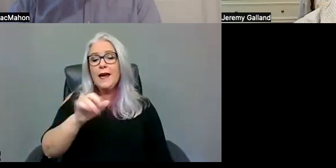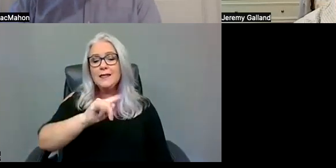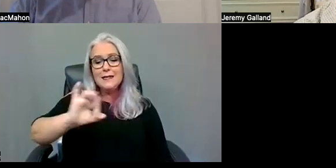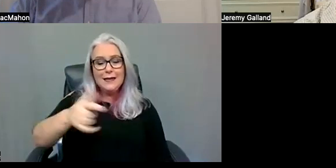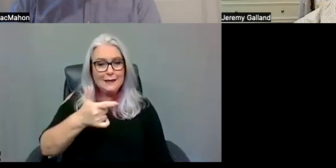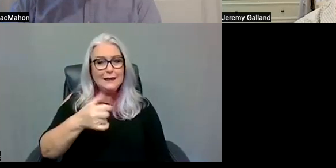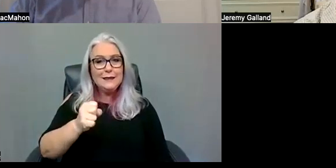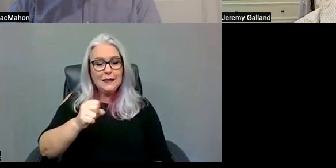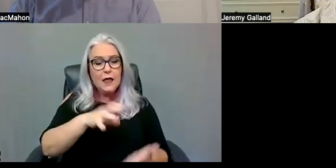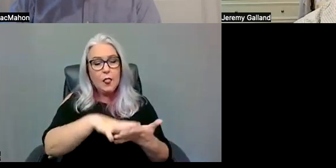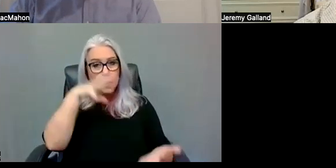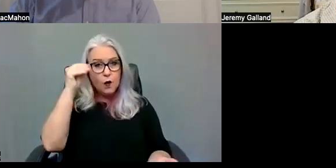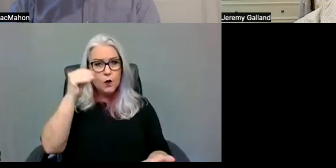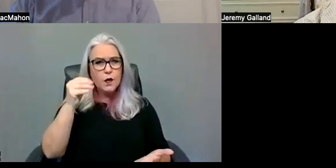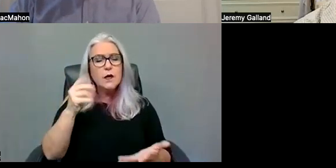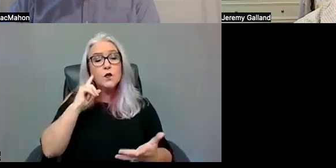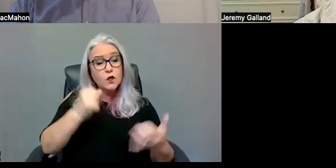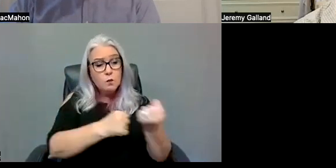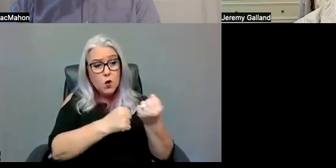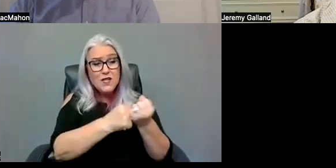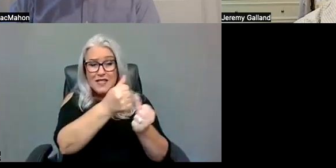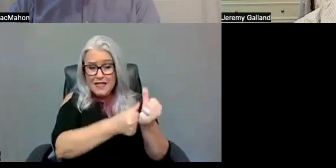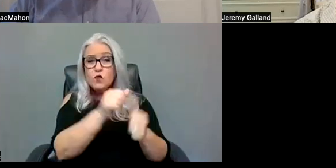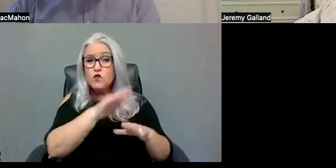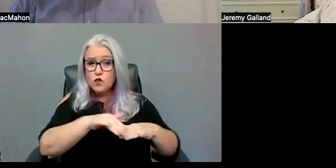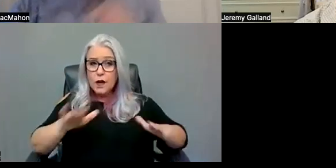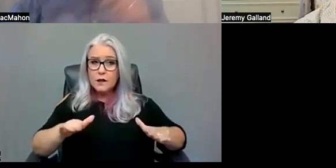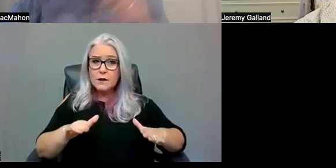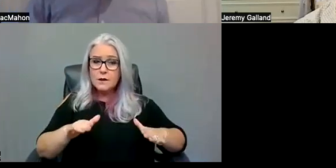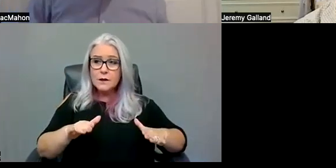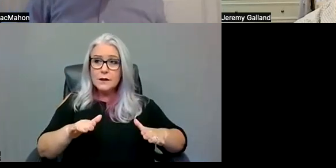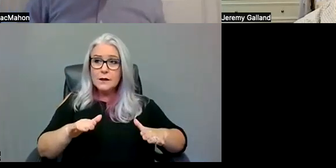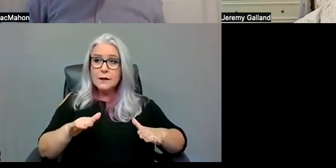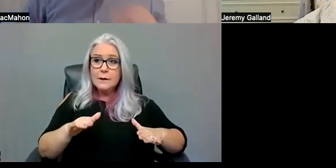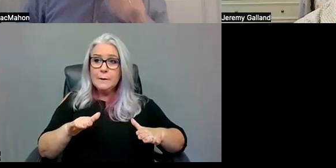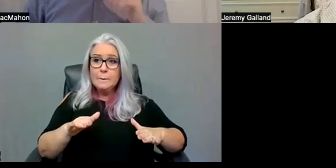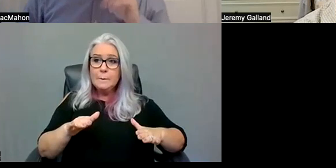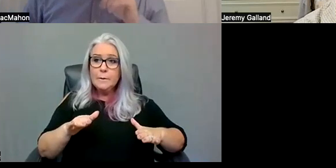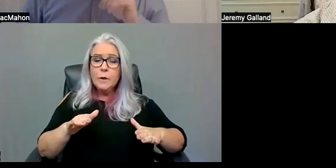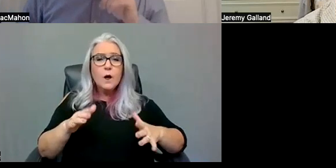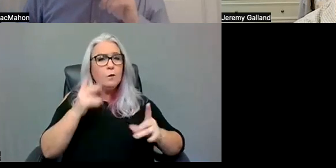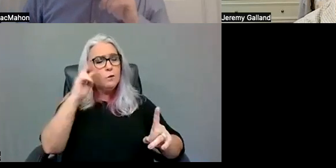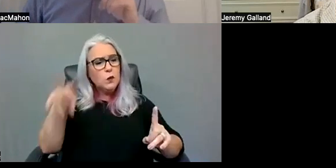child. What key attributes from this framework should the district prioritize?